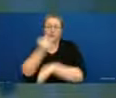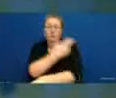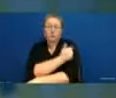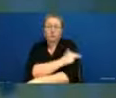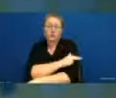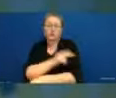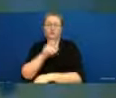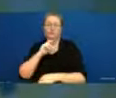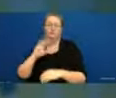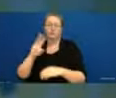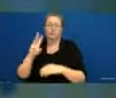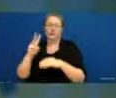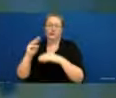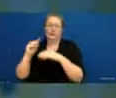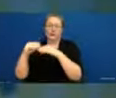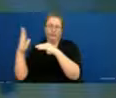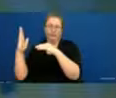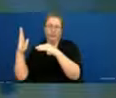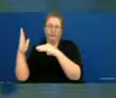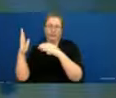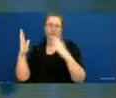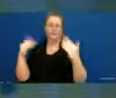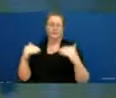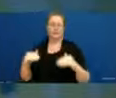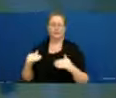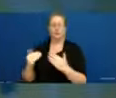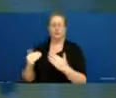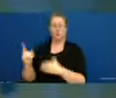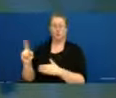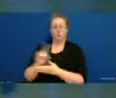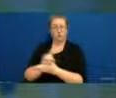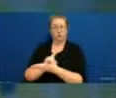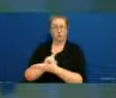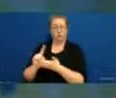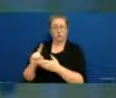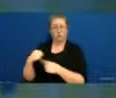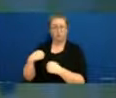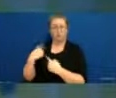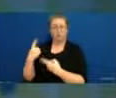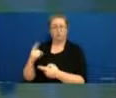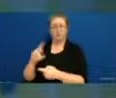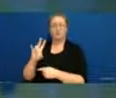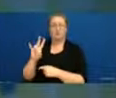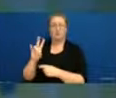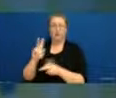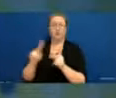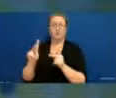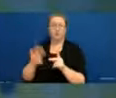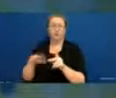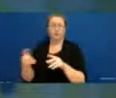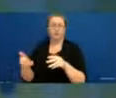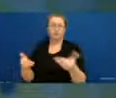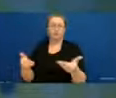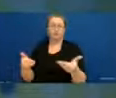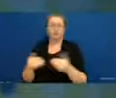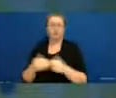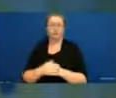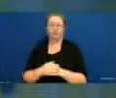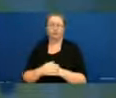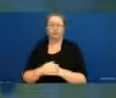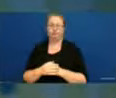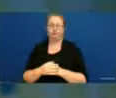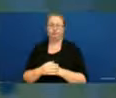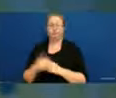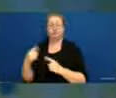older, in their 60s. We have had 7 new deaths in the past week. And 2%